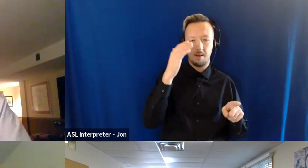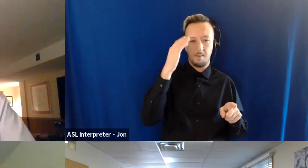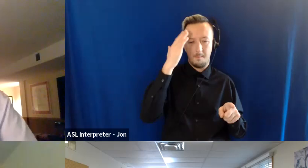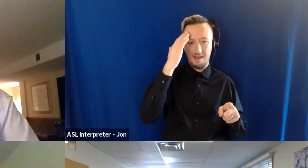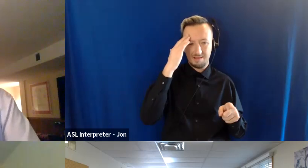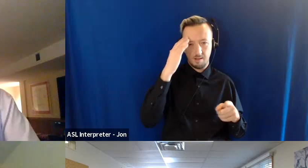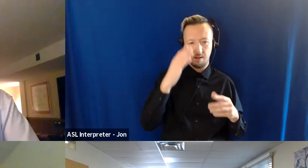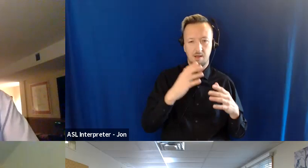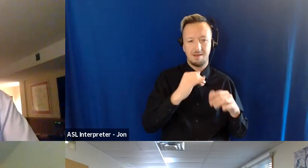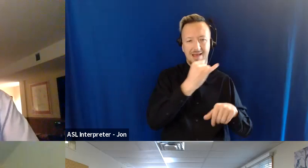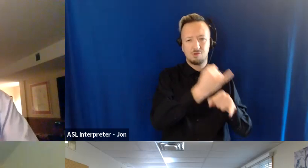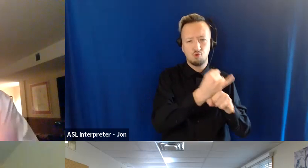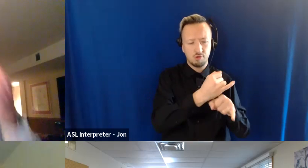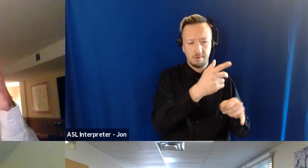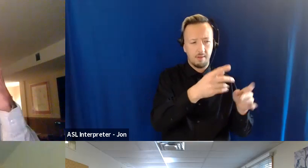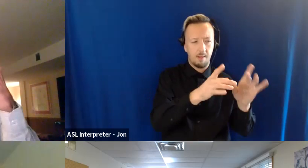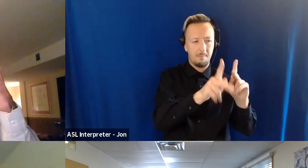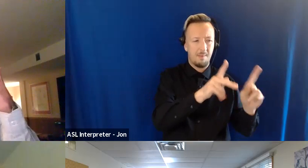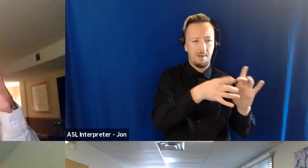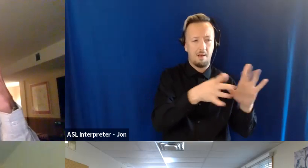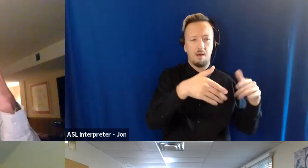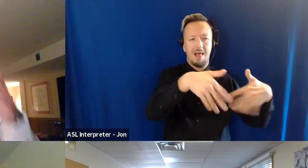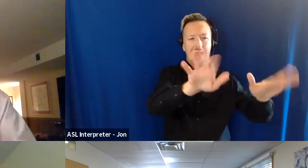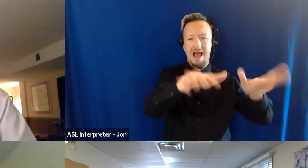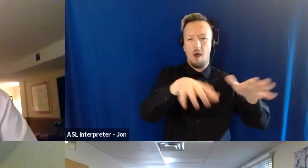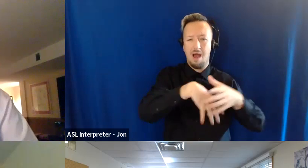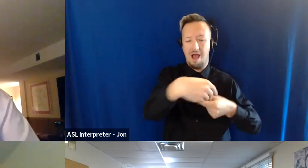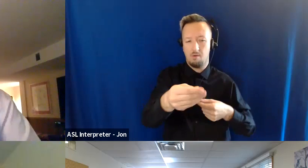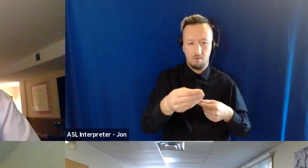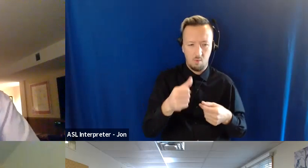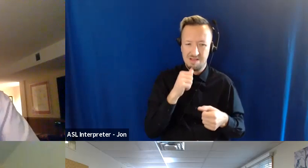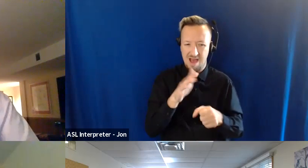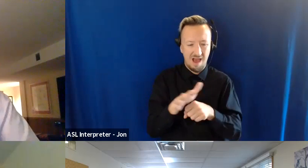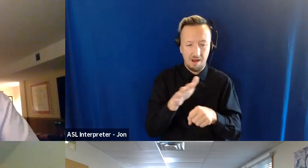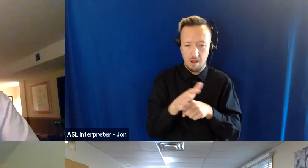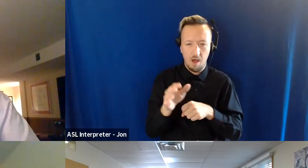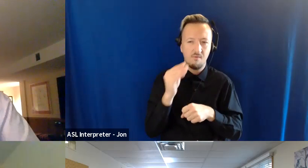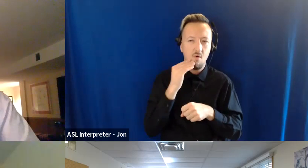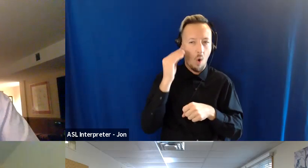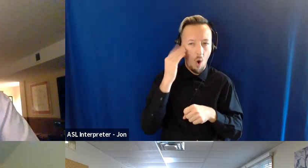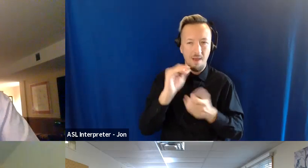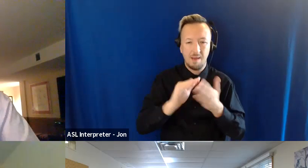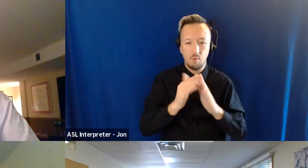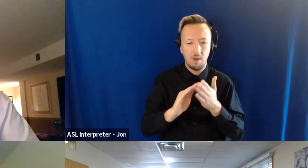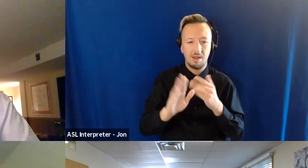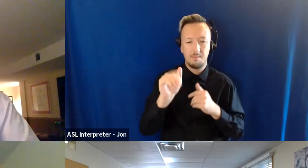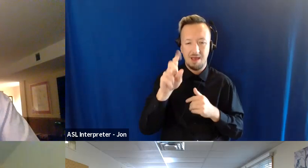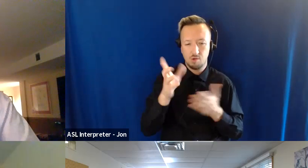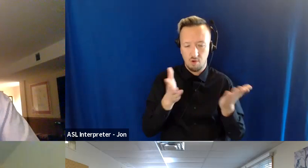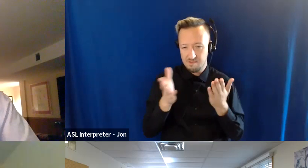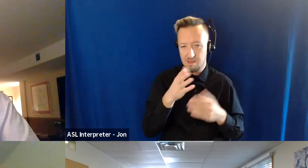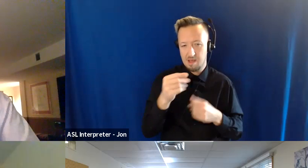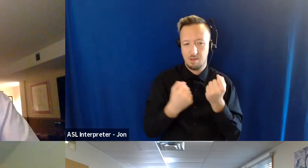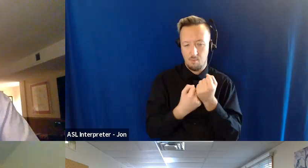mental institutions and the nursing homes. And there wasn't enough groundwork laid for home and community-based services, long-term services and support.